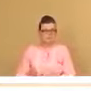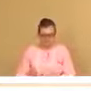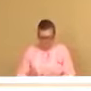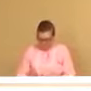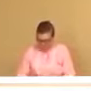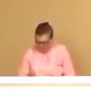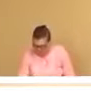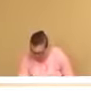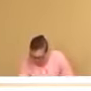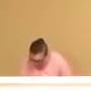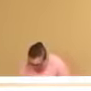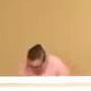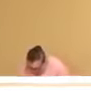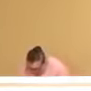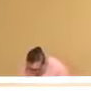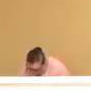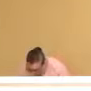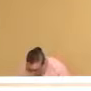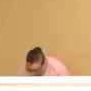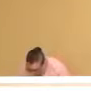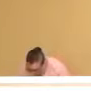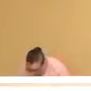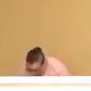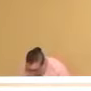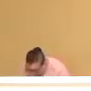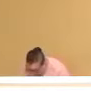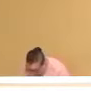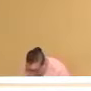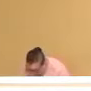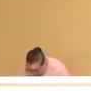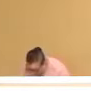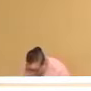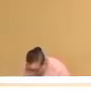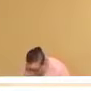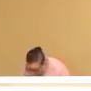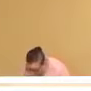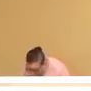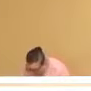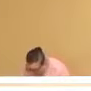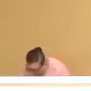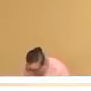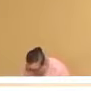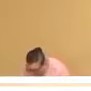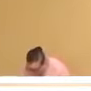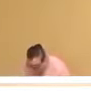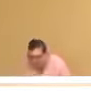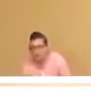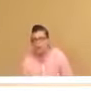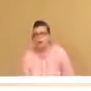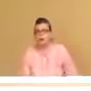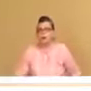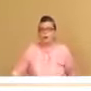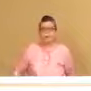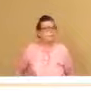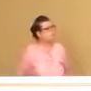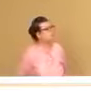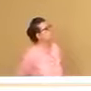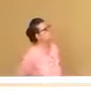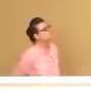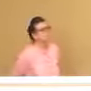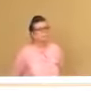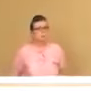2 Timothy chapter 4, "I charge thee therefore before God and the Lord Jesus Christ, who shall judge the quick and the dead at His appearing and His